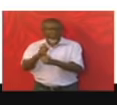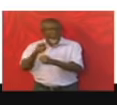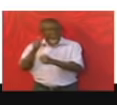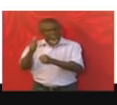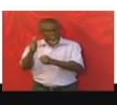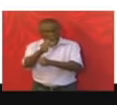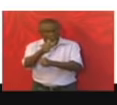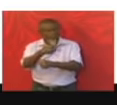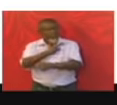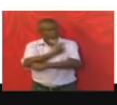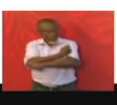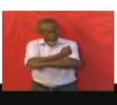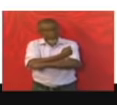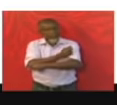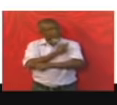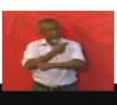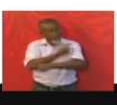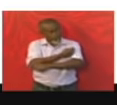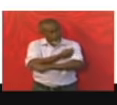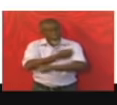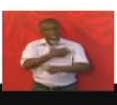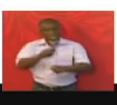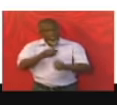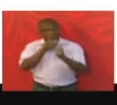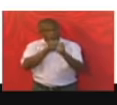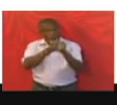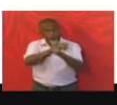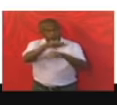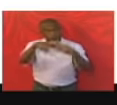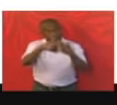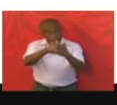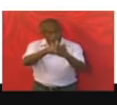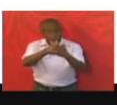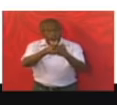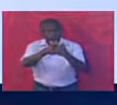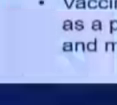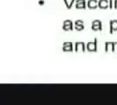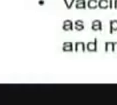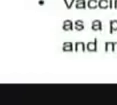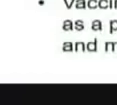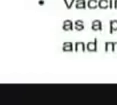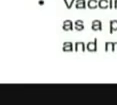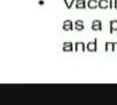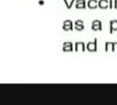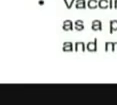course, we continue to follow all public health measures. Next slide, please.